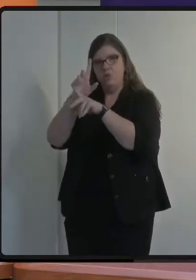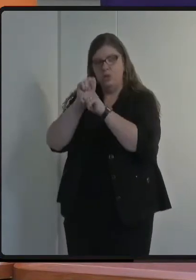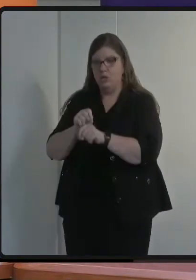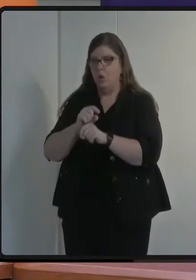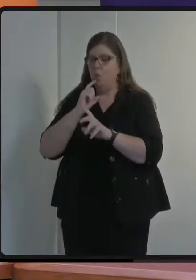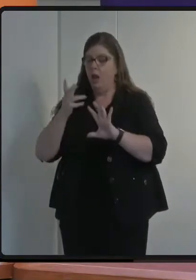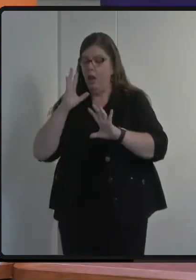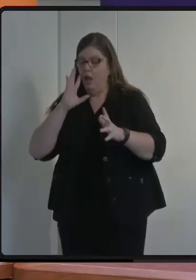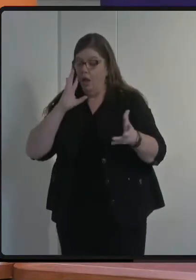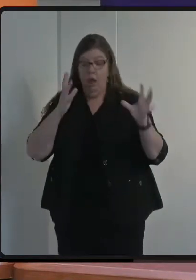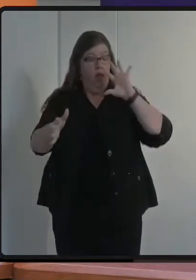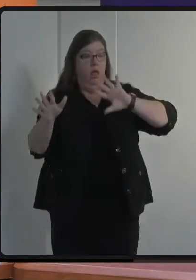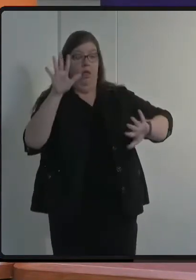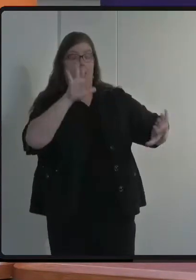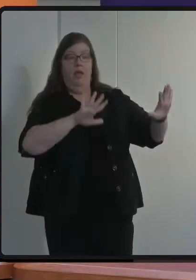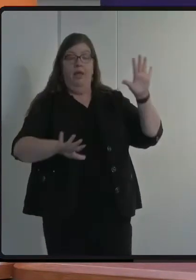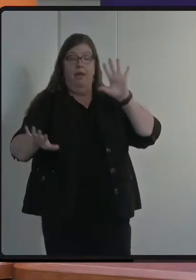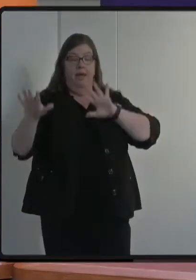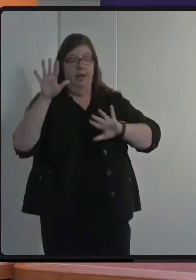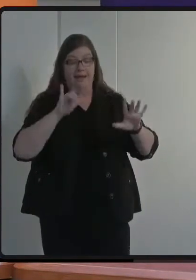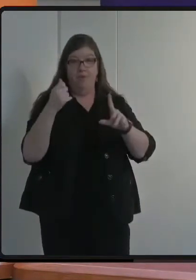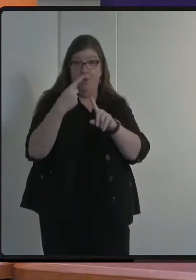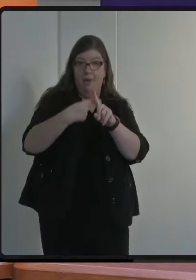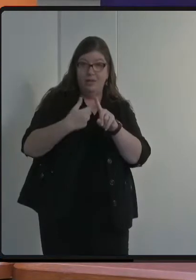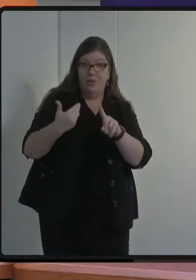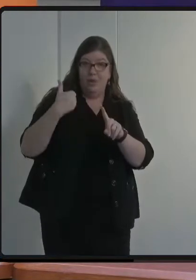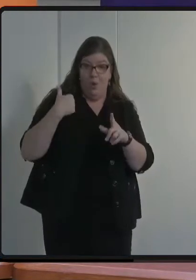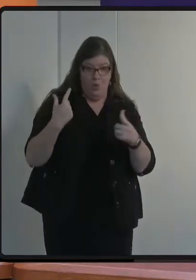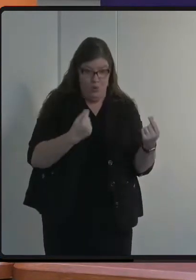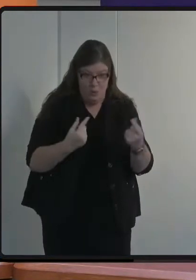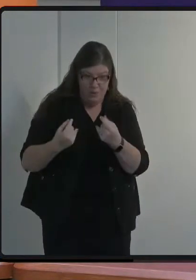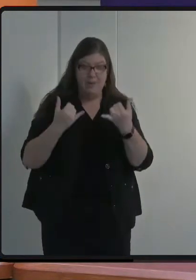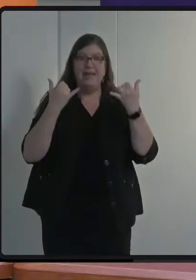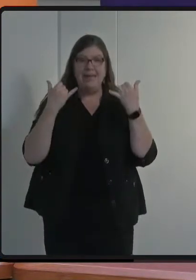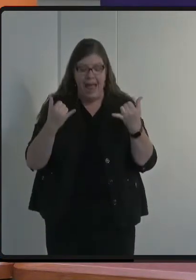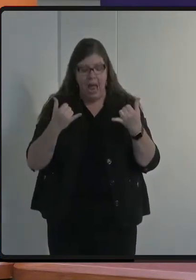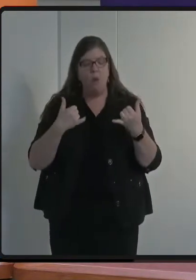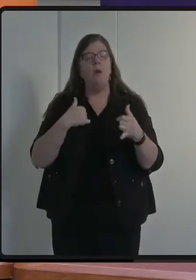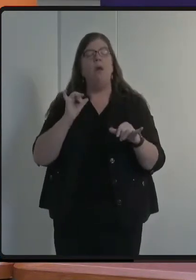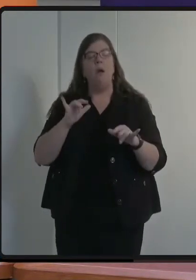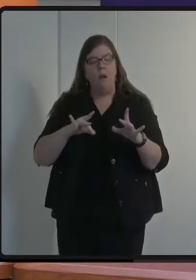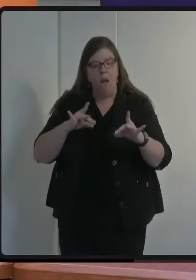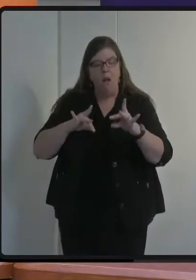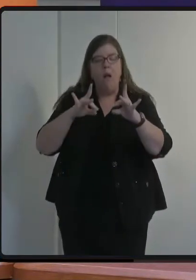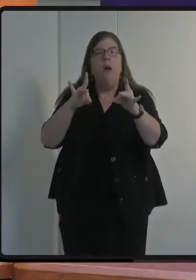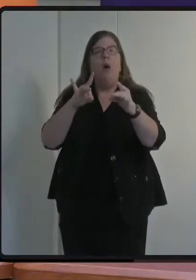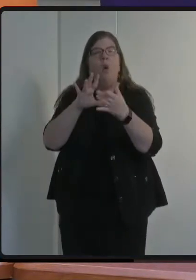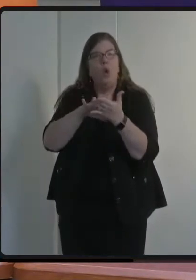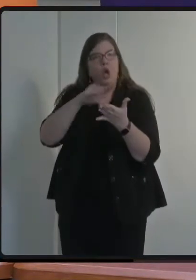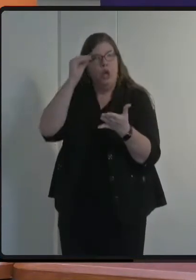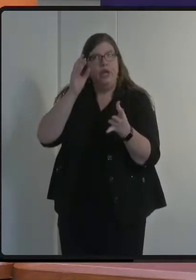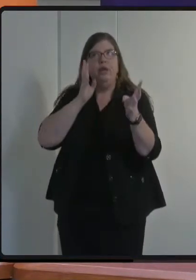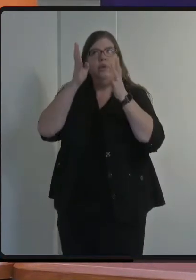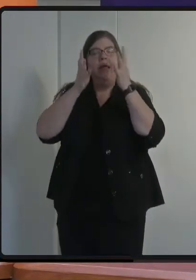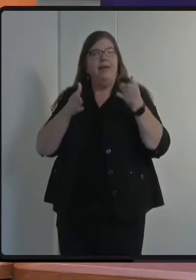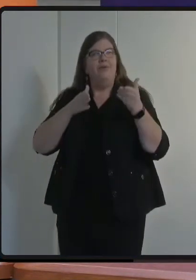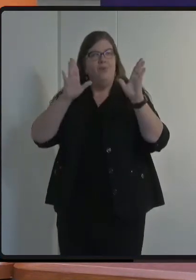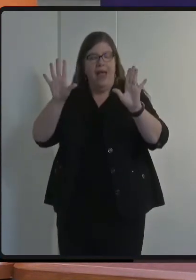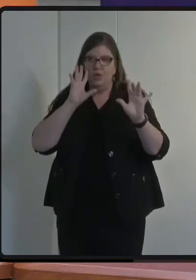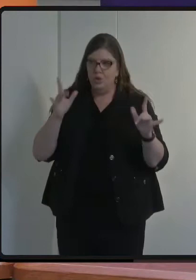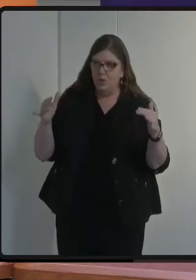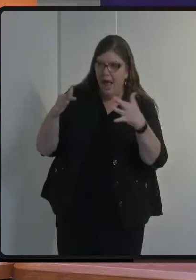into wilderness wandering some months ago, but we're now utilizing courageous and creative ways to